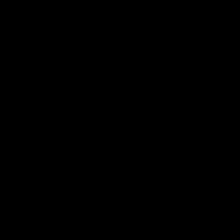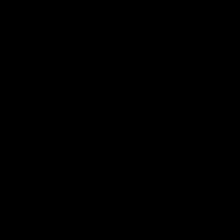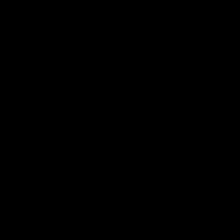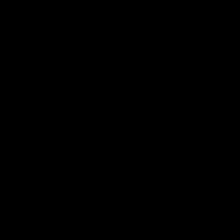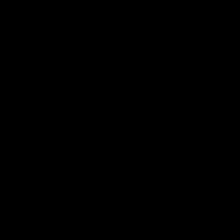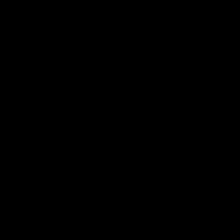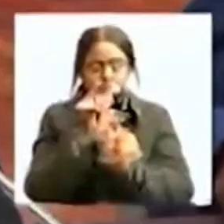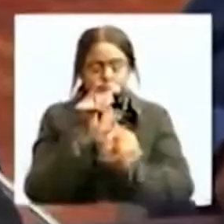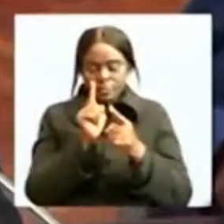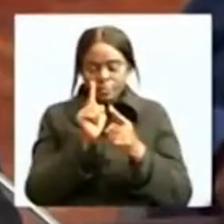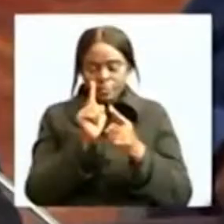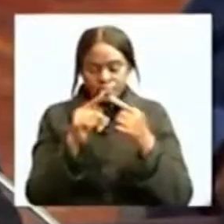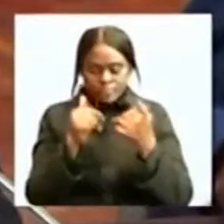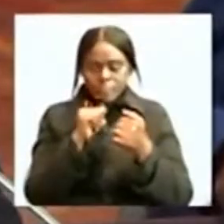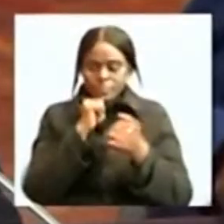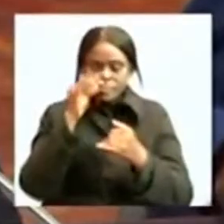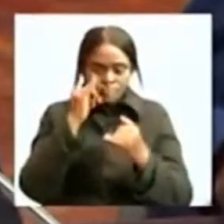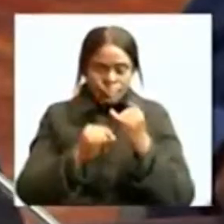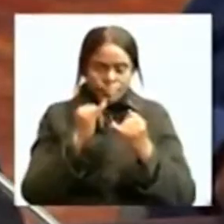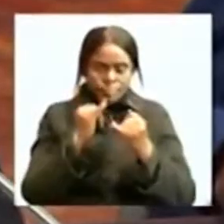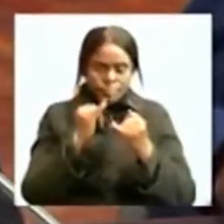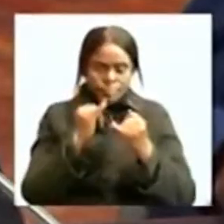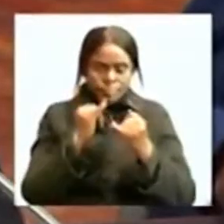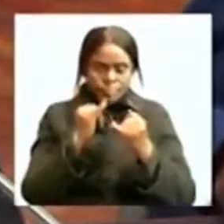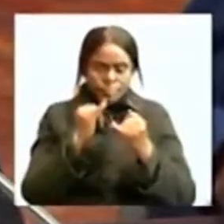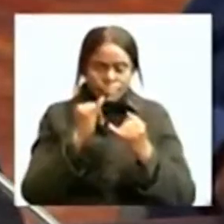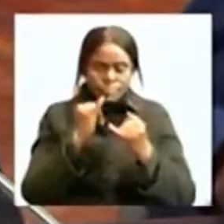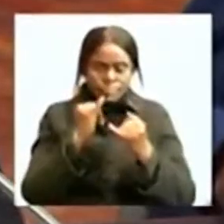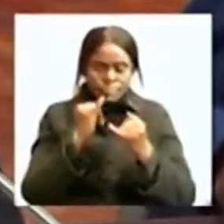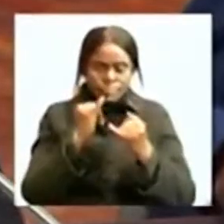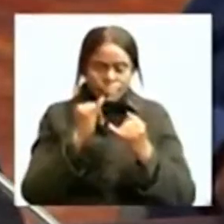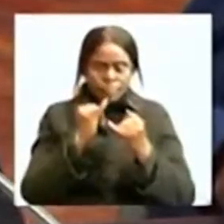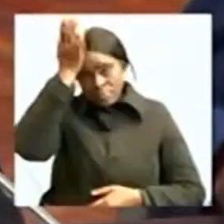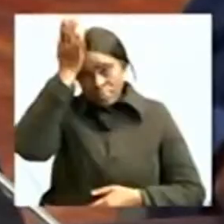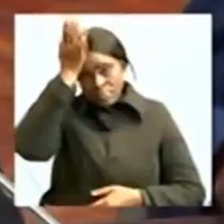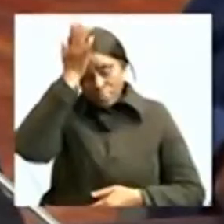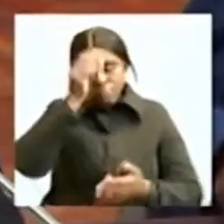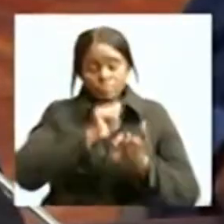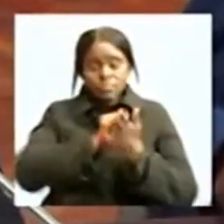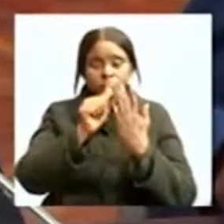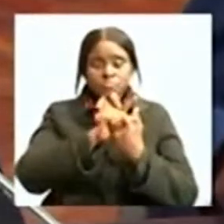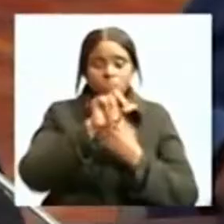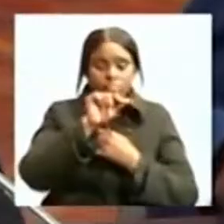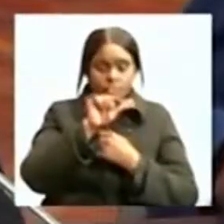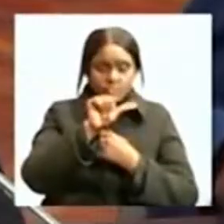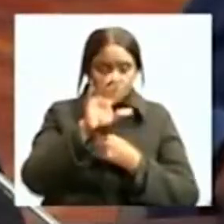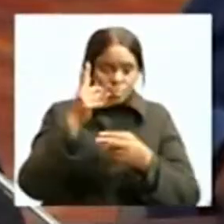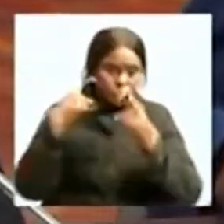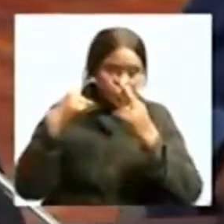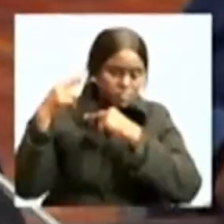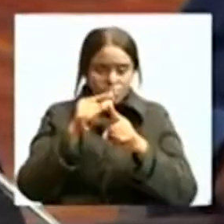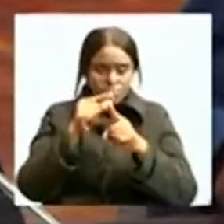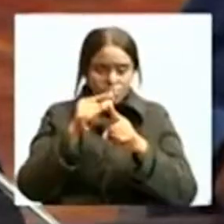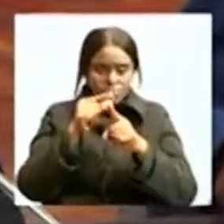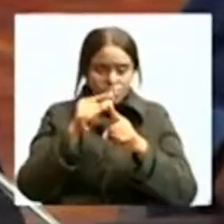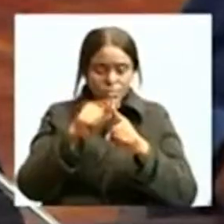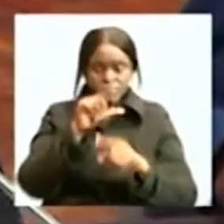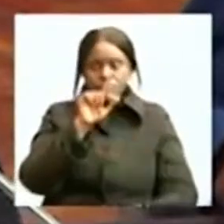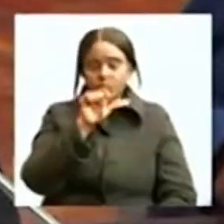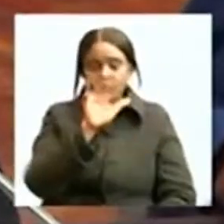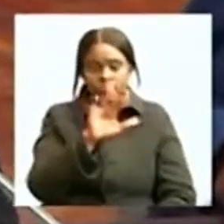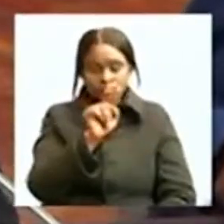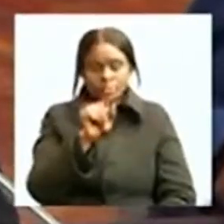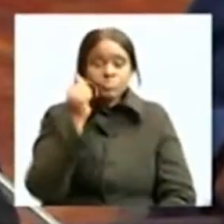completed previously but were not completed. It was April 2025 but has since been revised to December 2025.